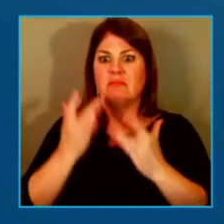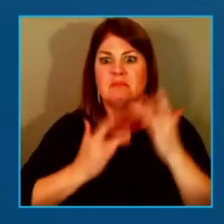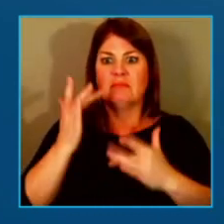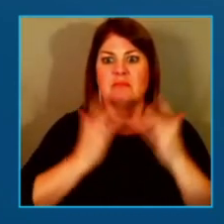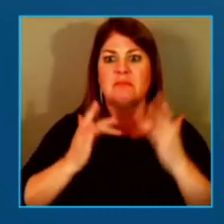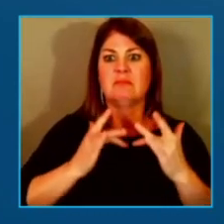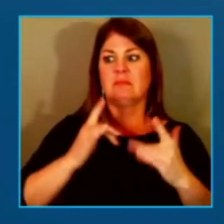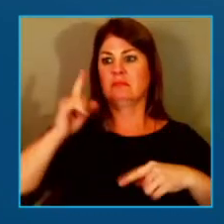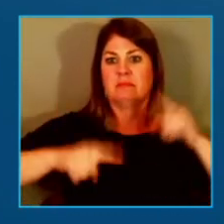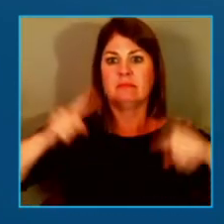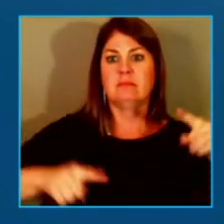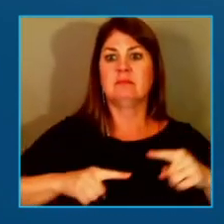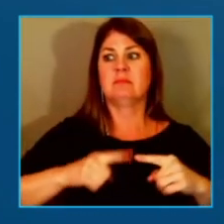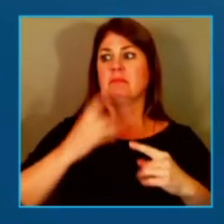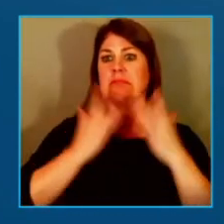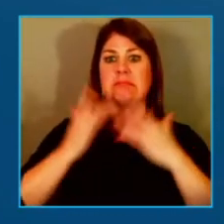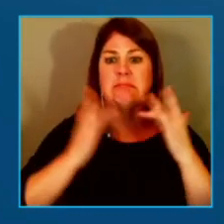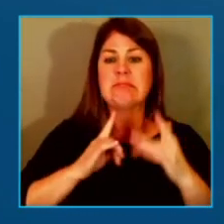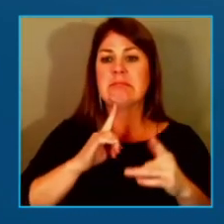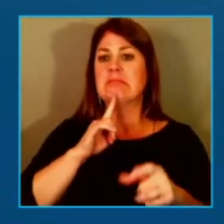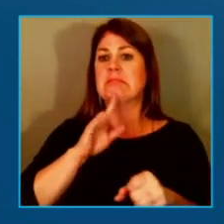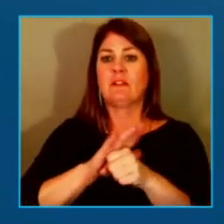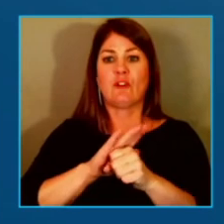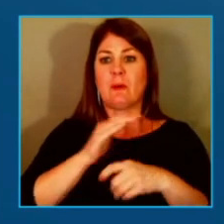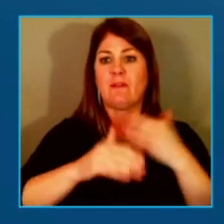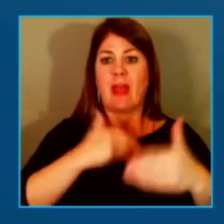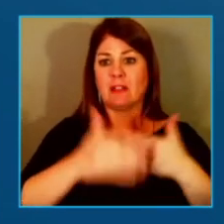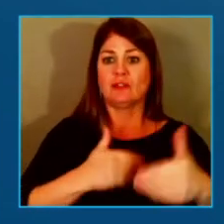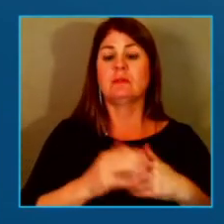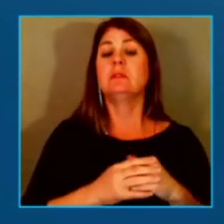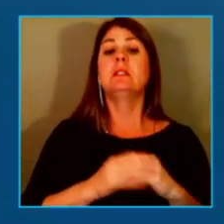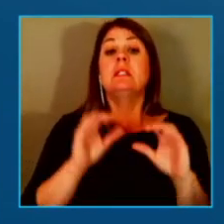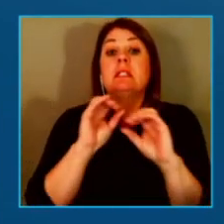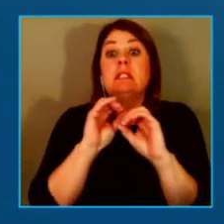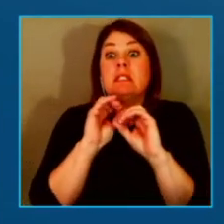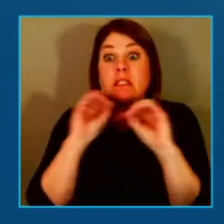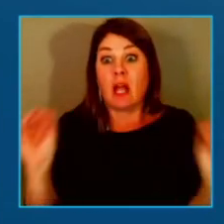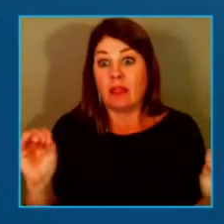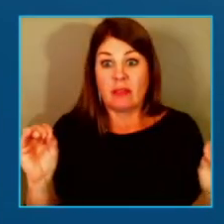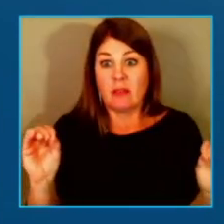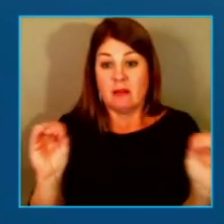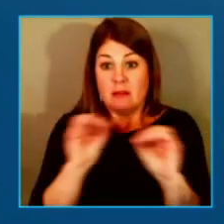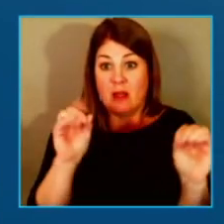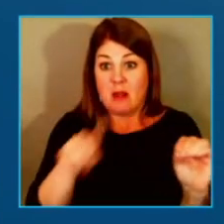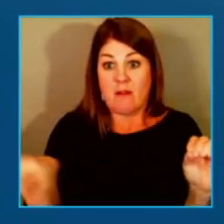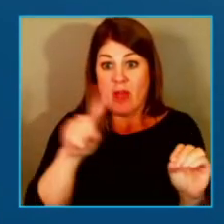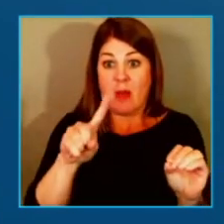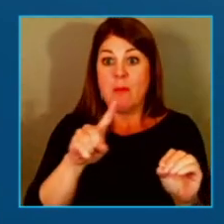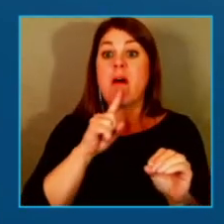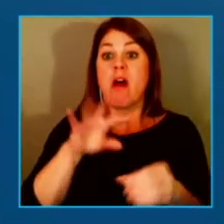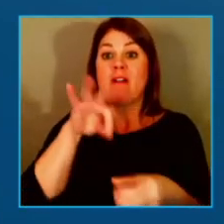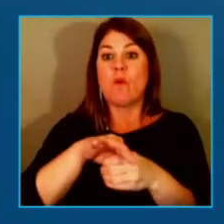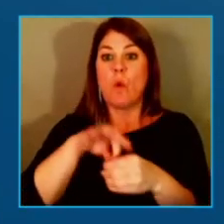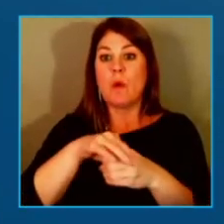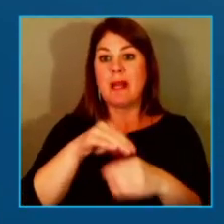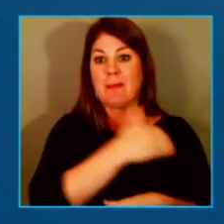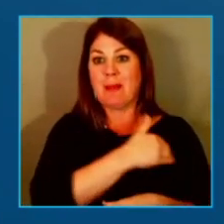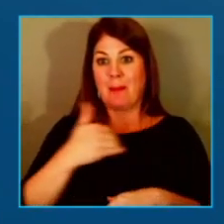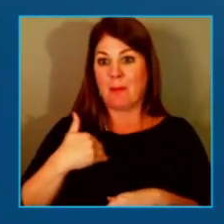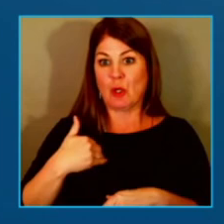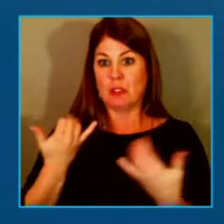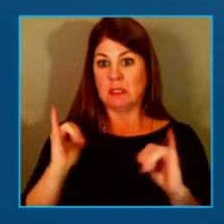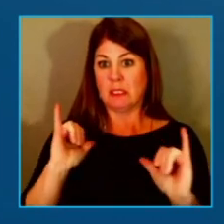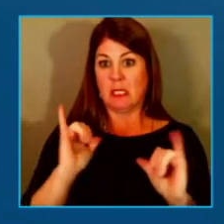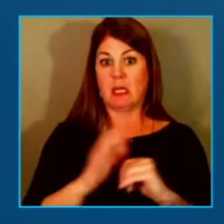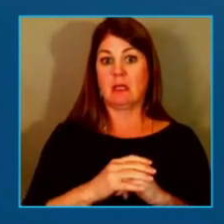And to top it off, none to this day are voting members. The meeting where there were